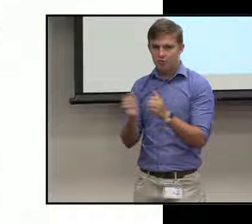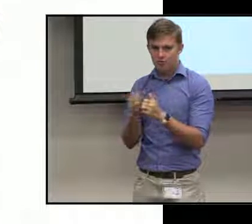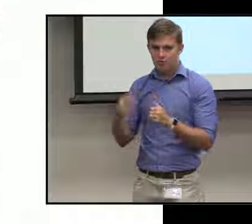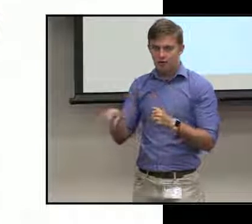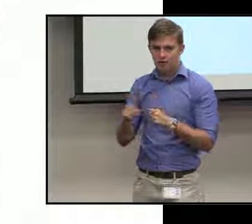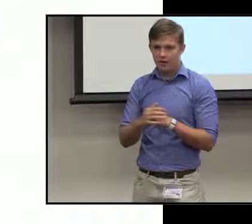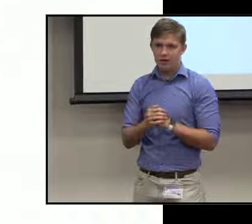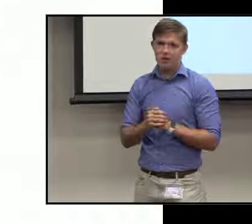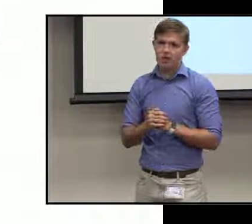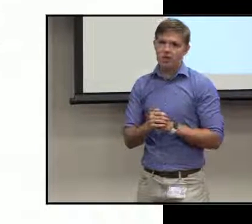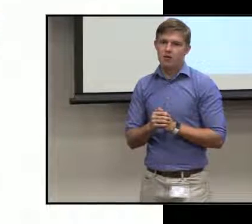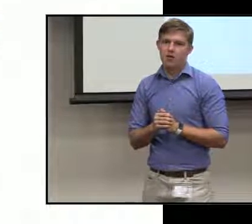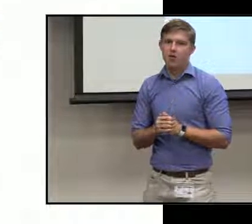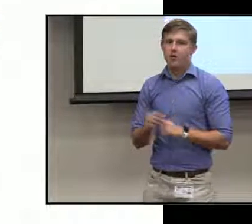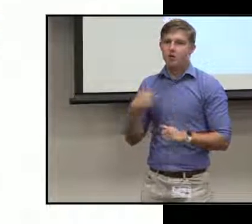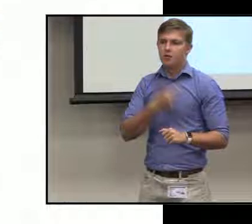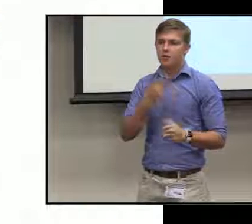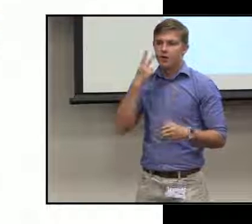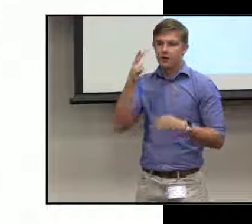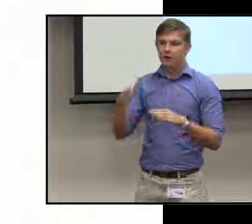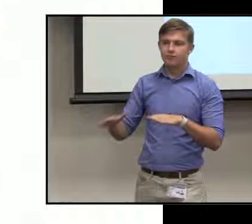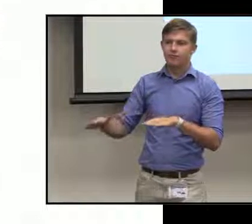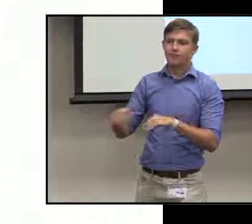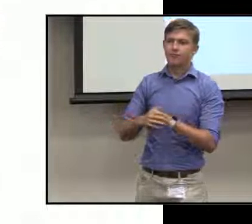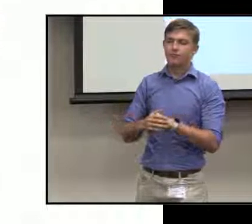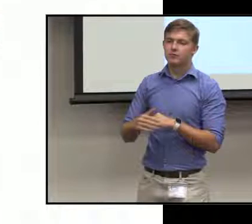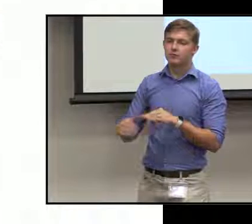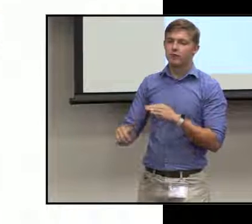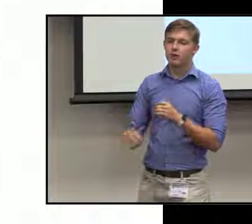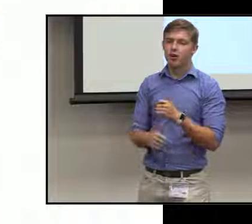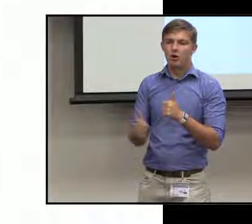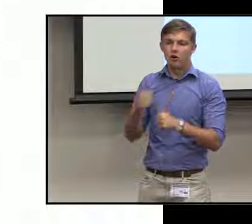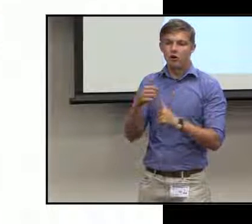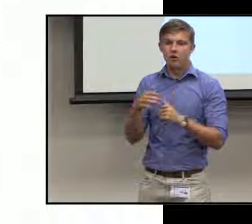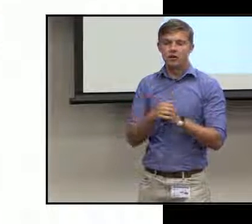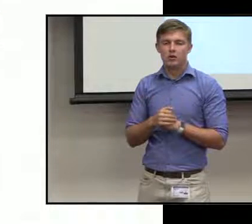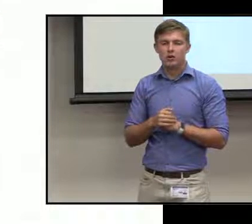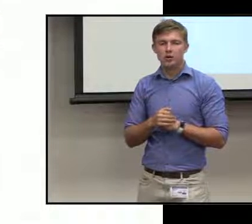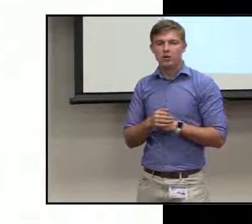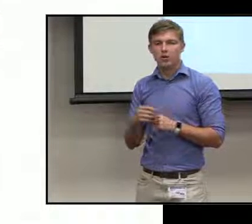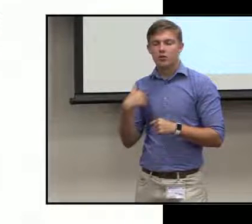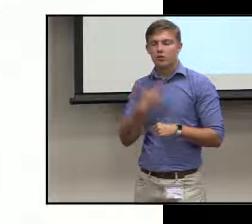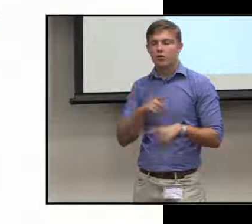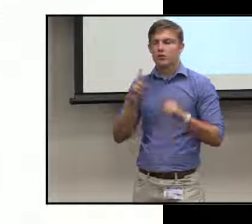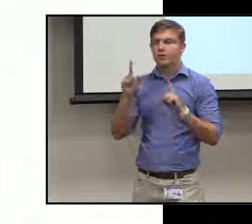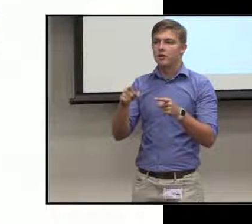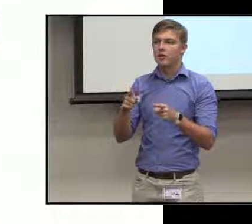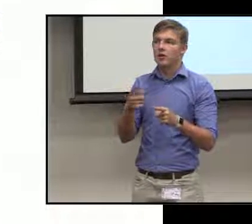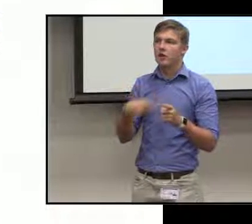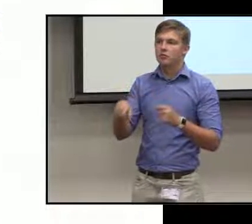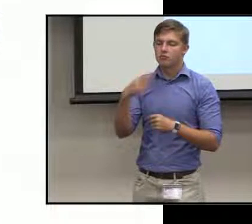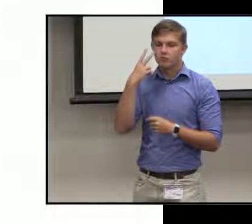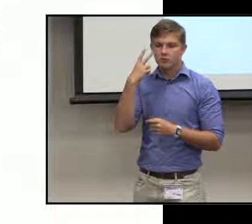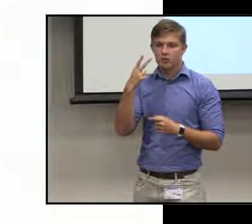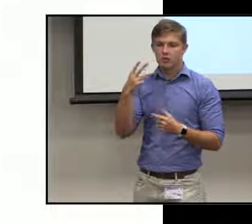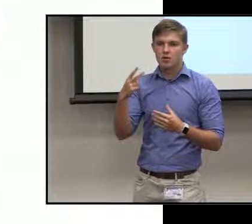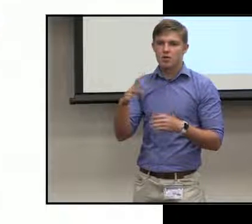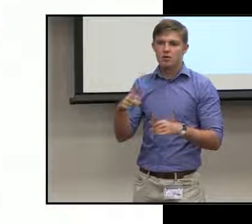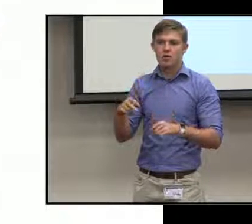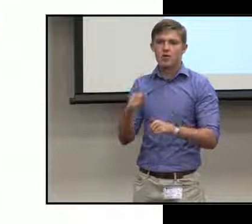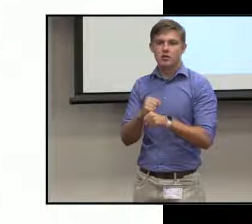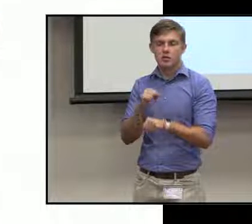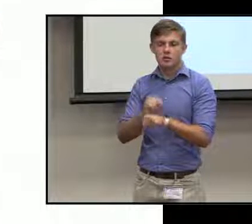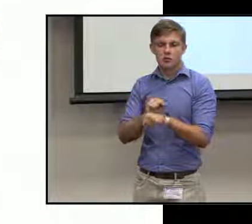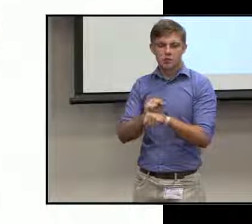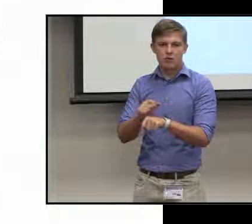see overall that we go to the New Zealand work as sowers. We go as those who see the work from the long-term point